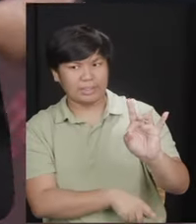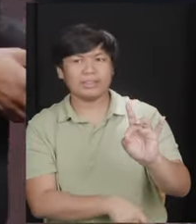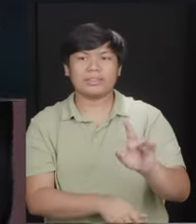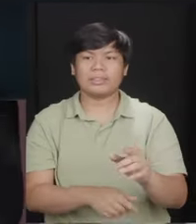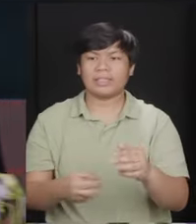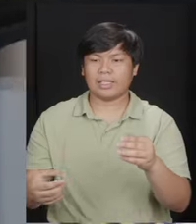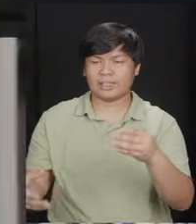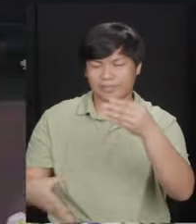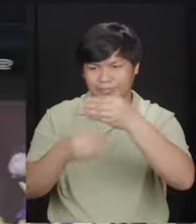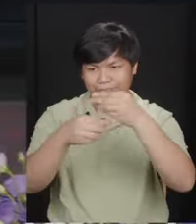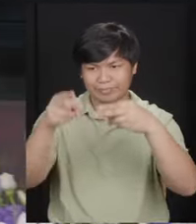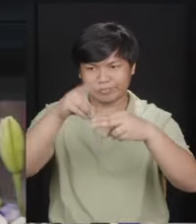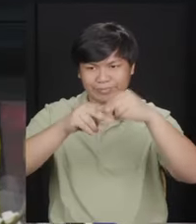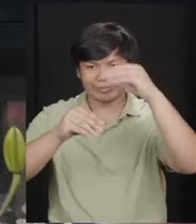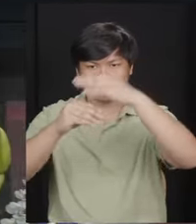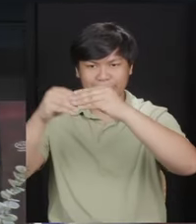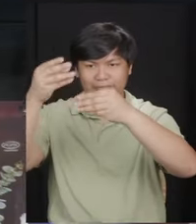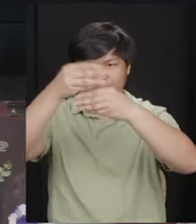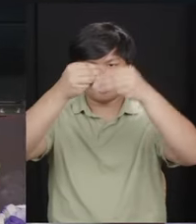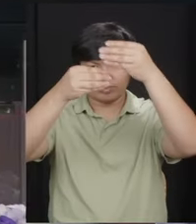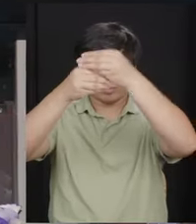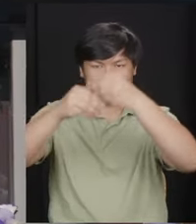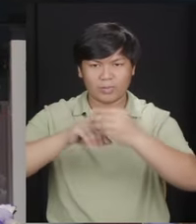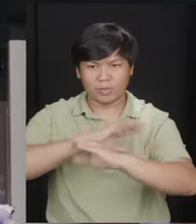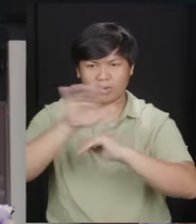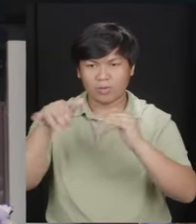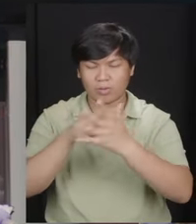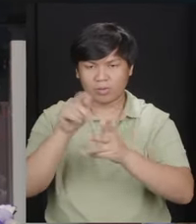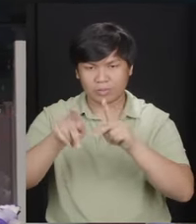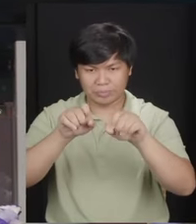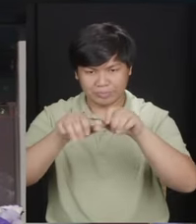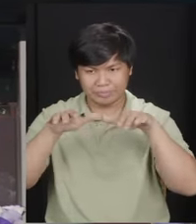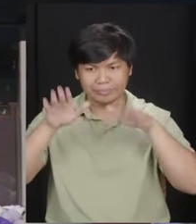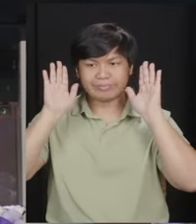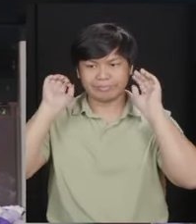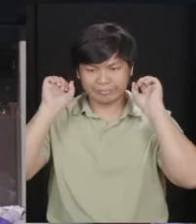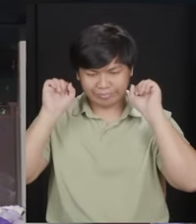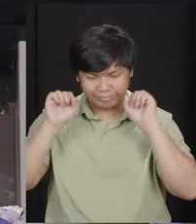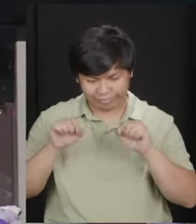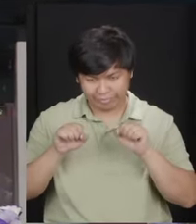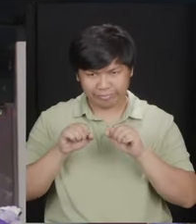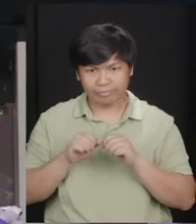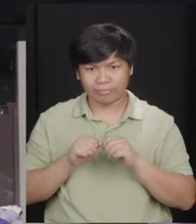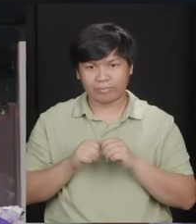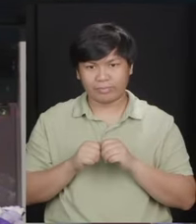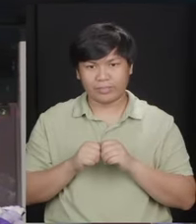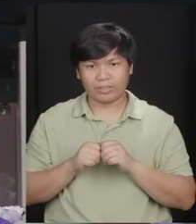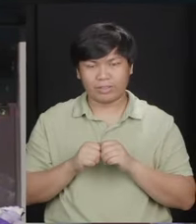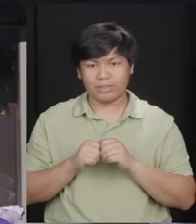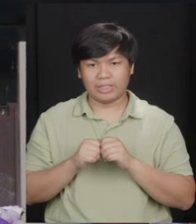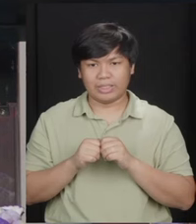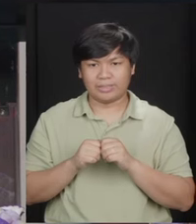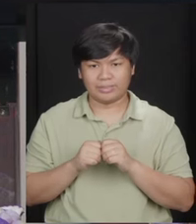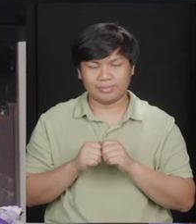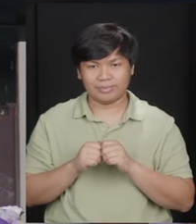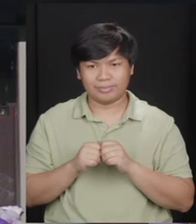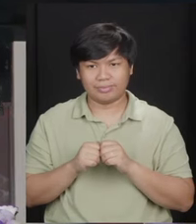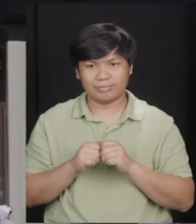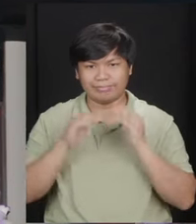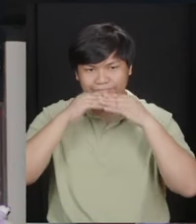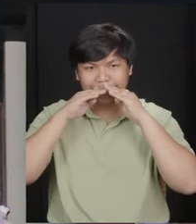he was referring to, and all the congregation were nodding their heads sadly at the reality of the escalating